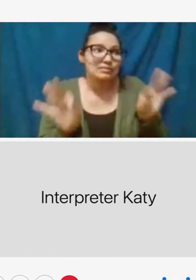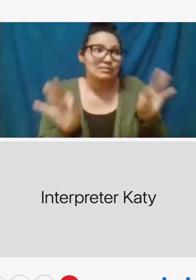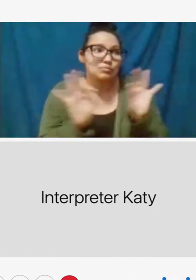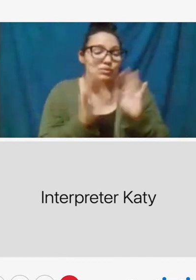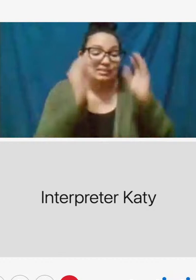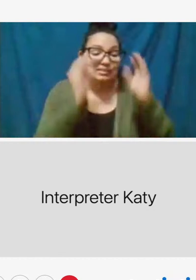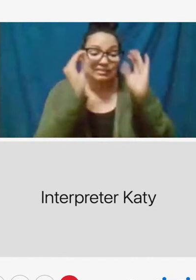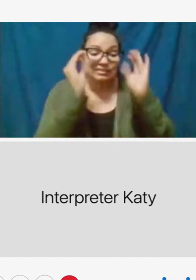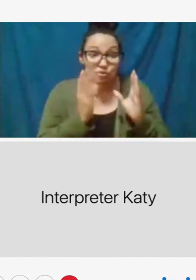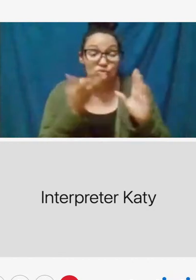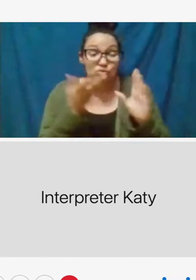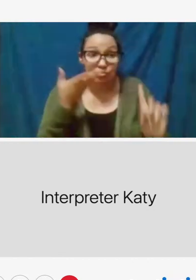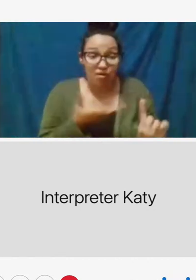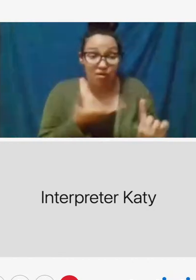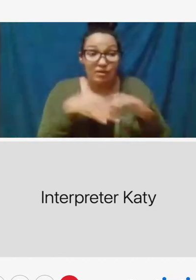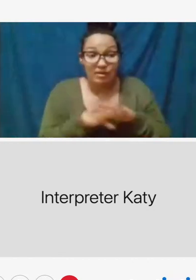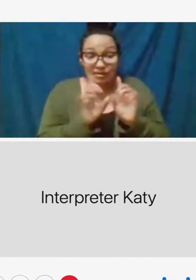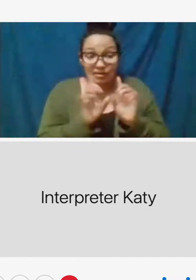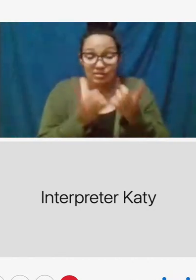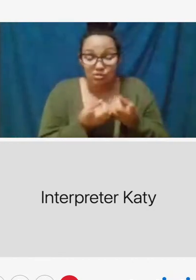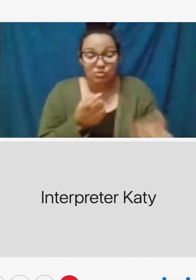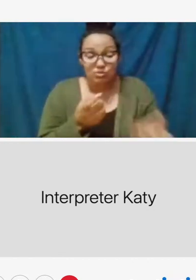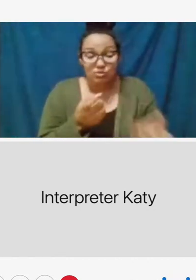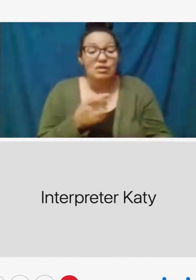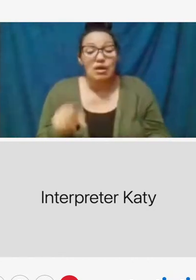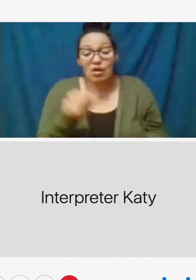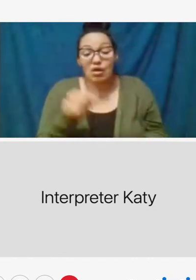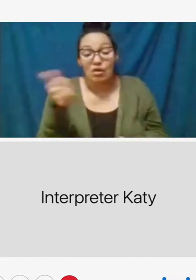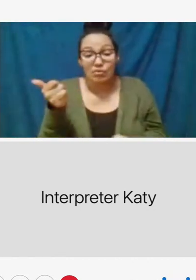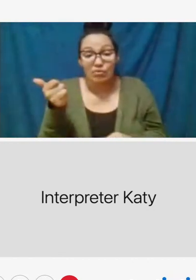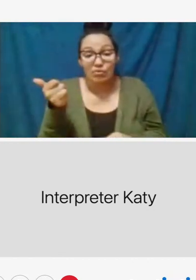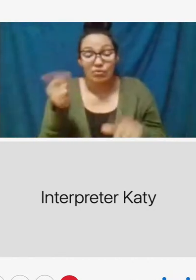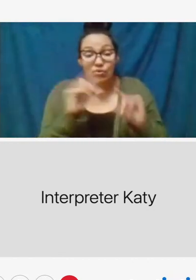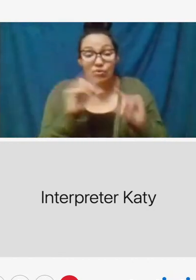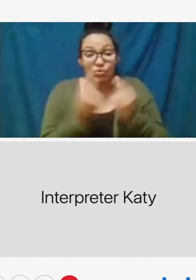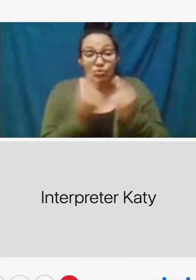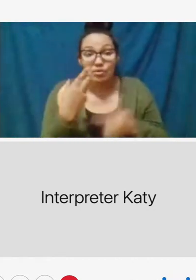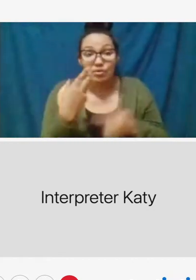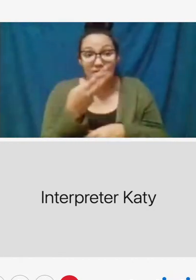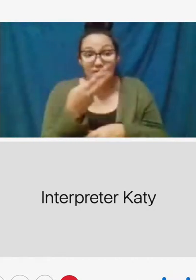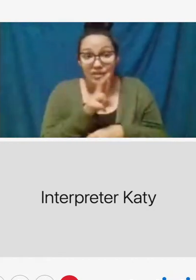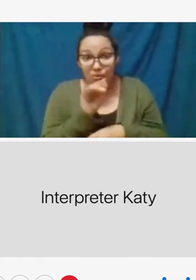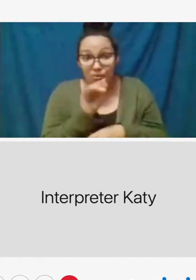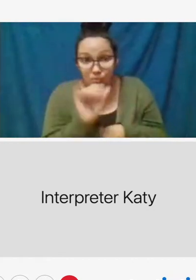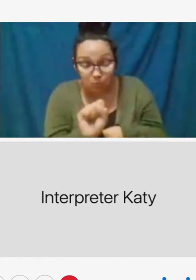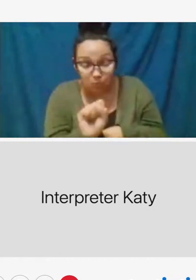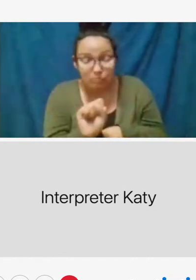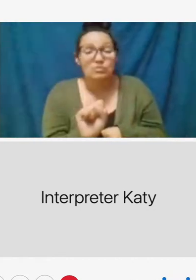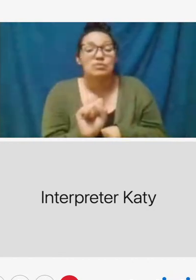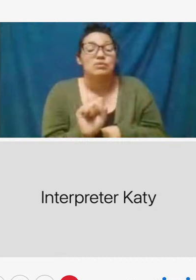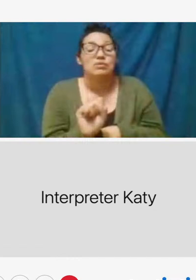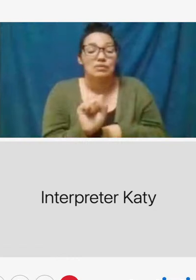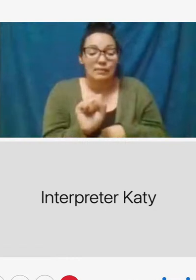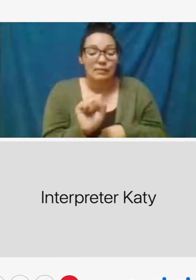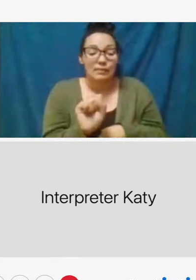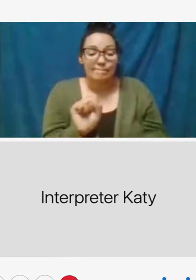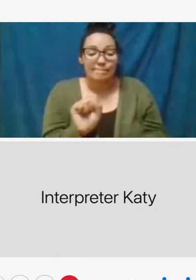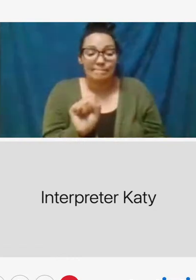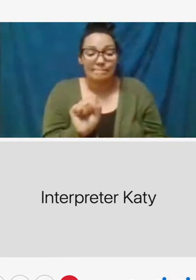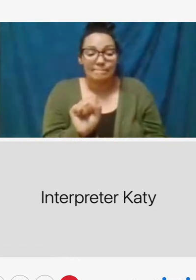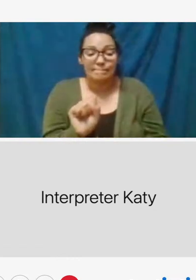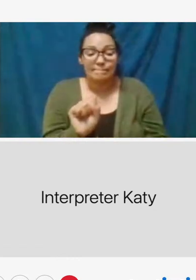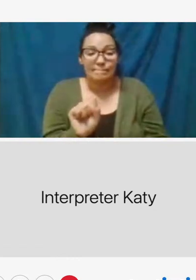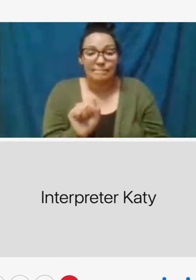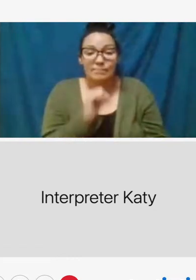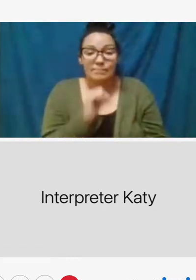district another group of Heroes um it's not not